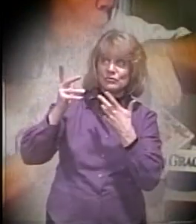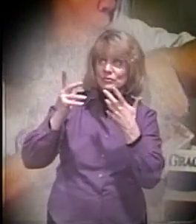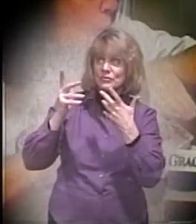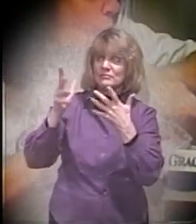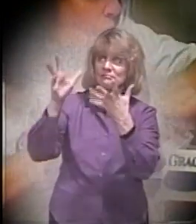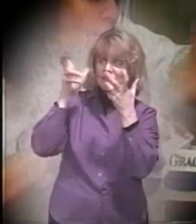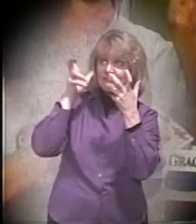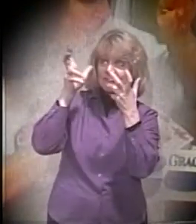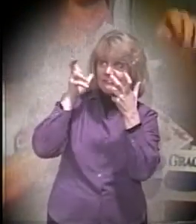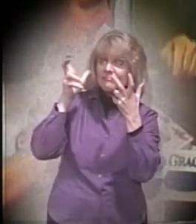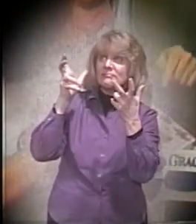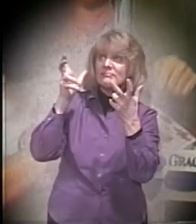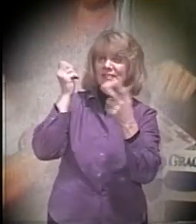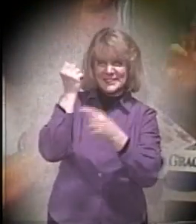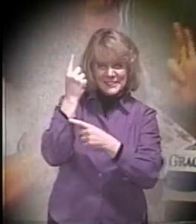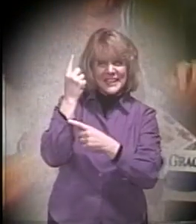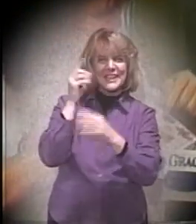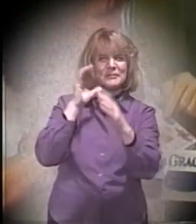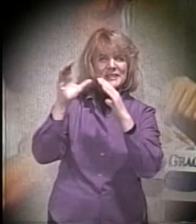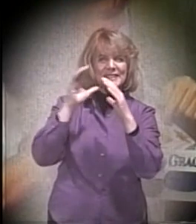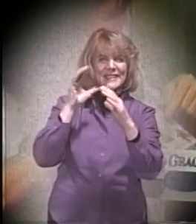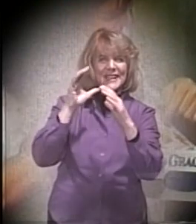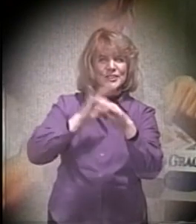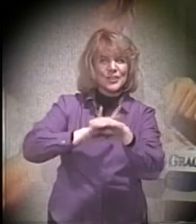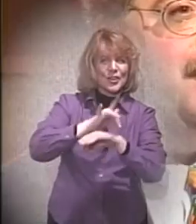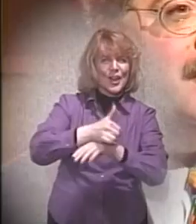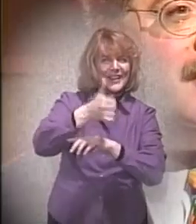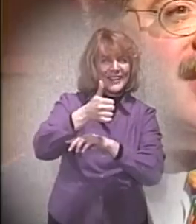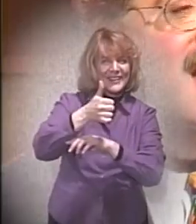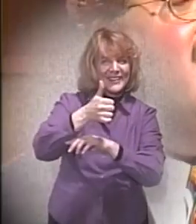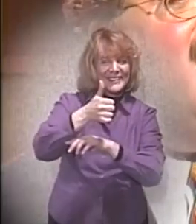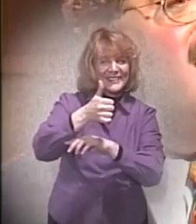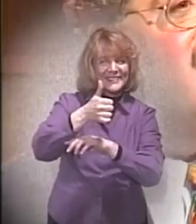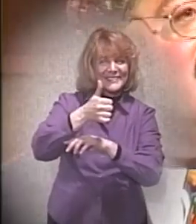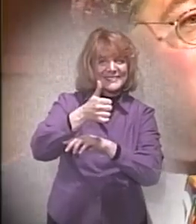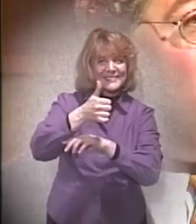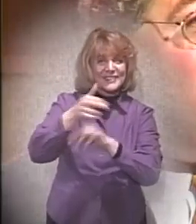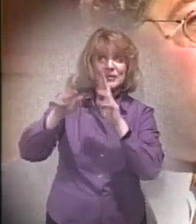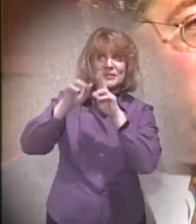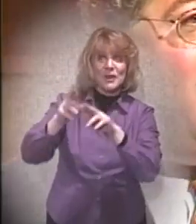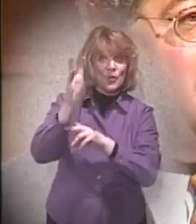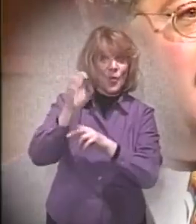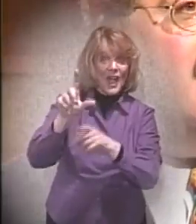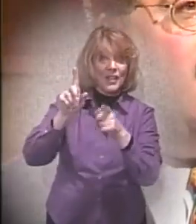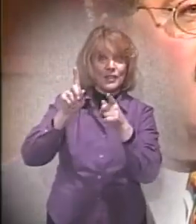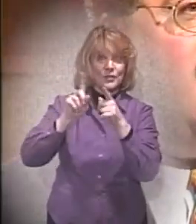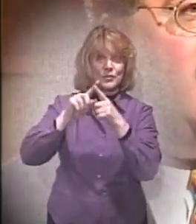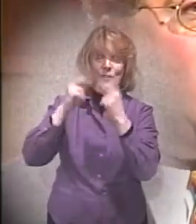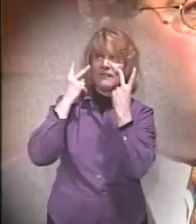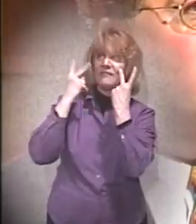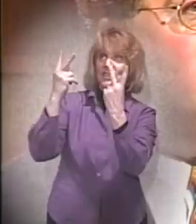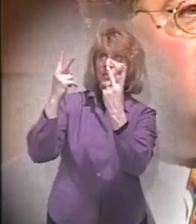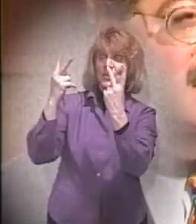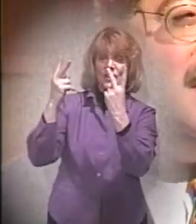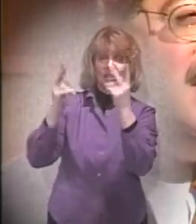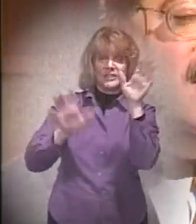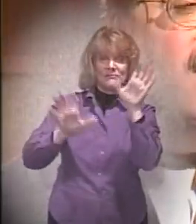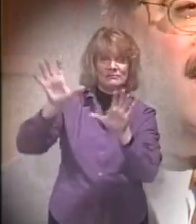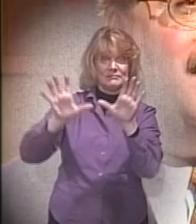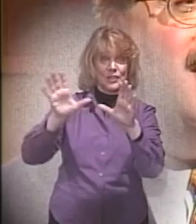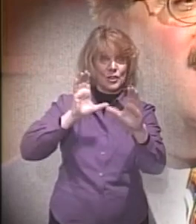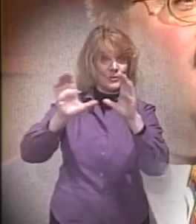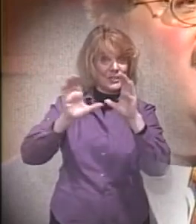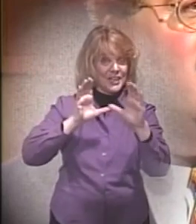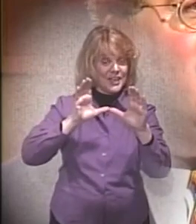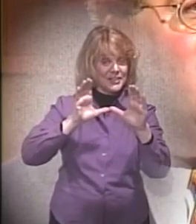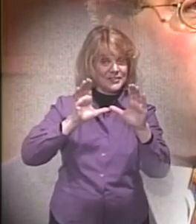than listening to the world using their ears do things even a little earlier. As a simple rule of thumb, one that we don't use to make too